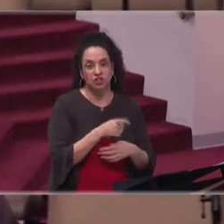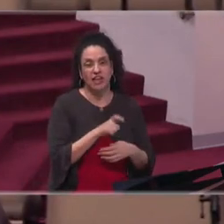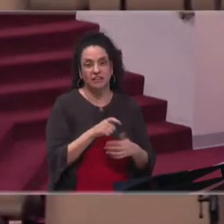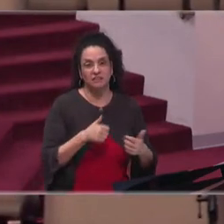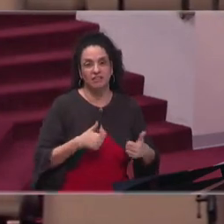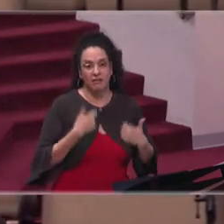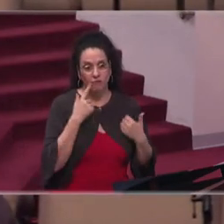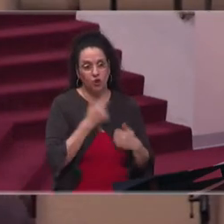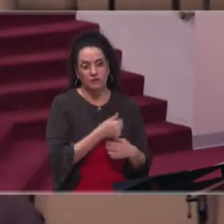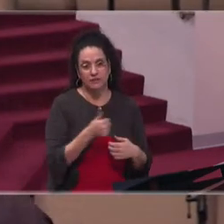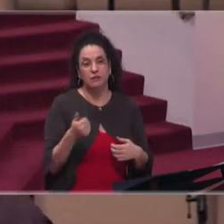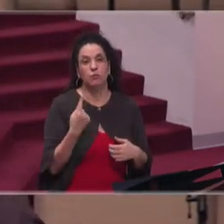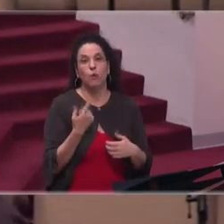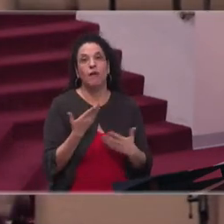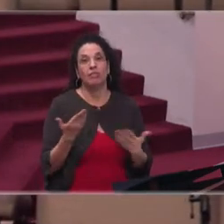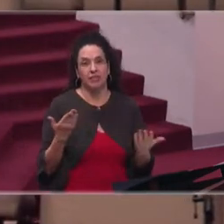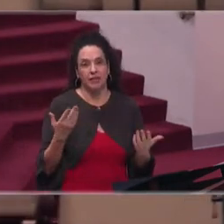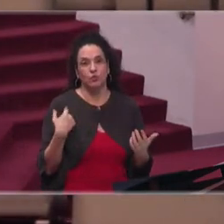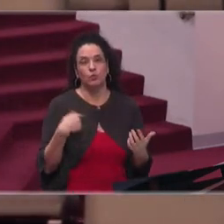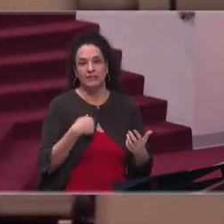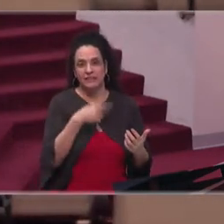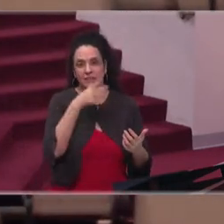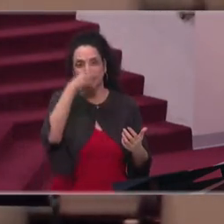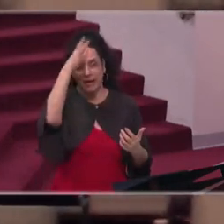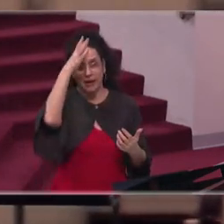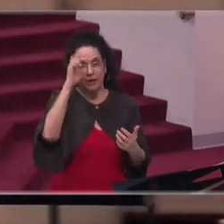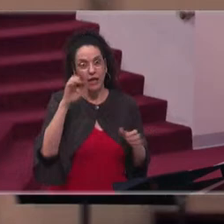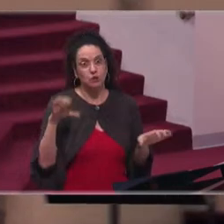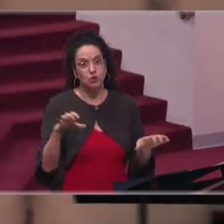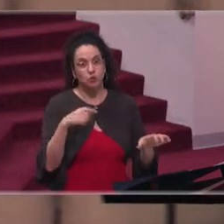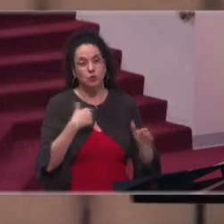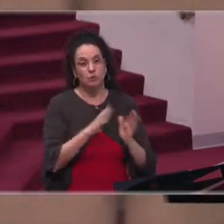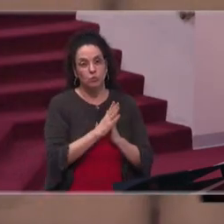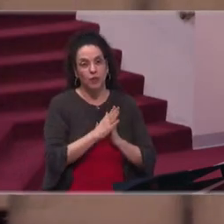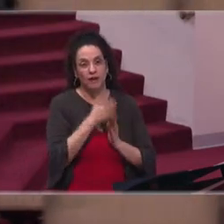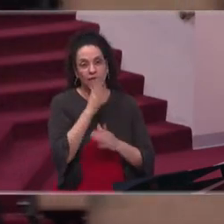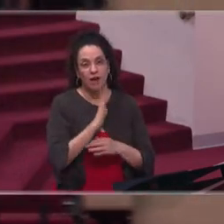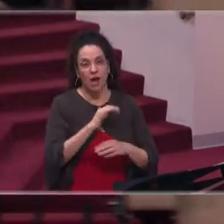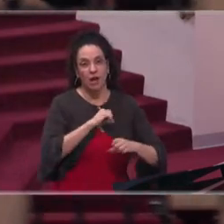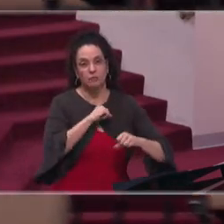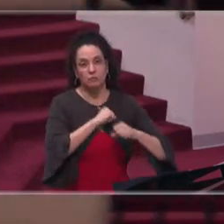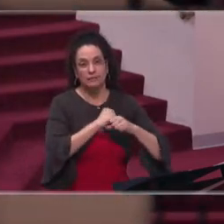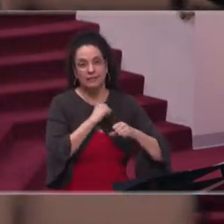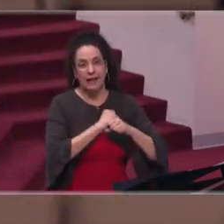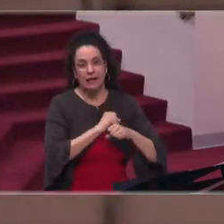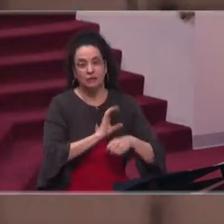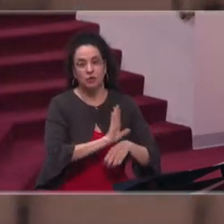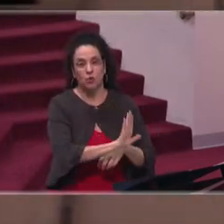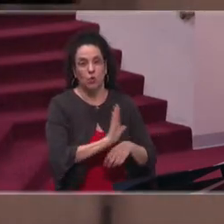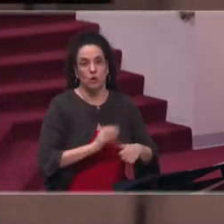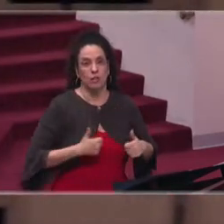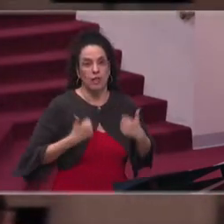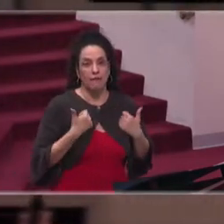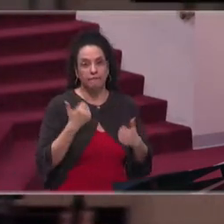parent that I can do and we can do, and that's pray God's protection on her life.